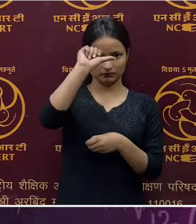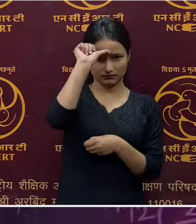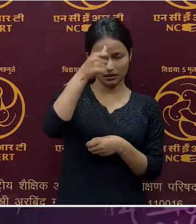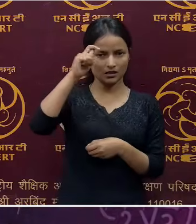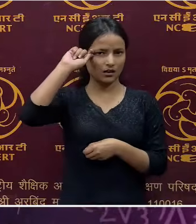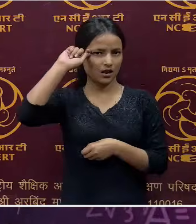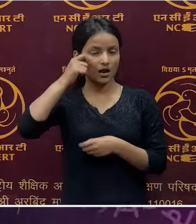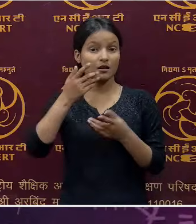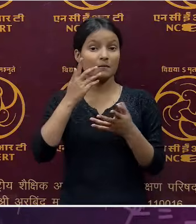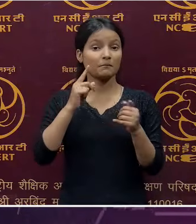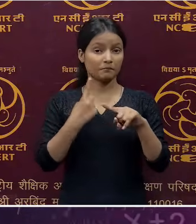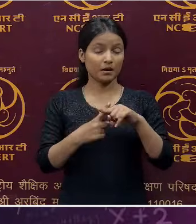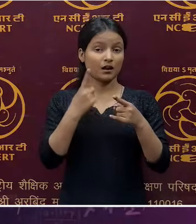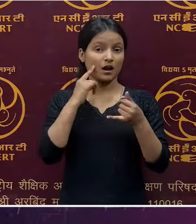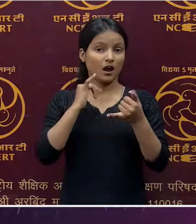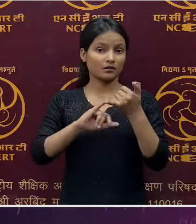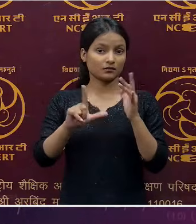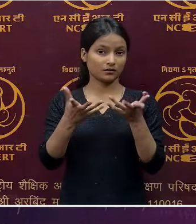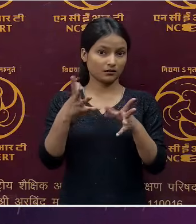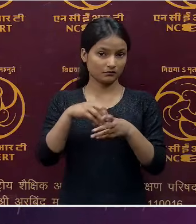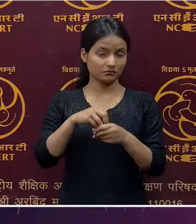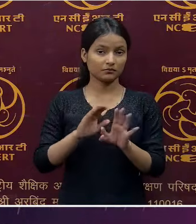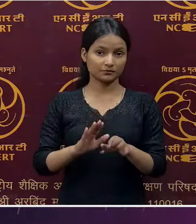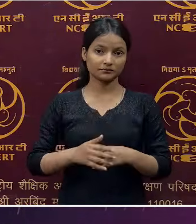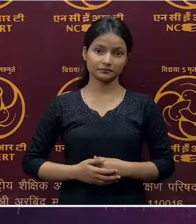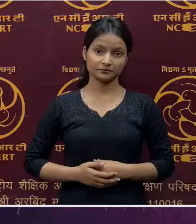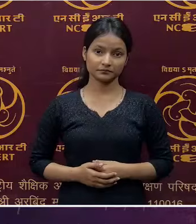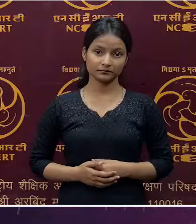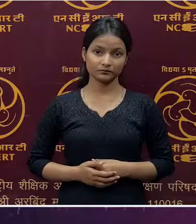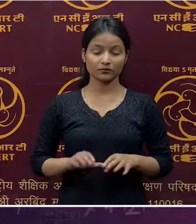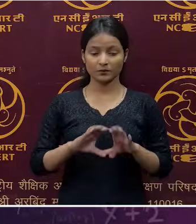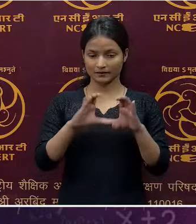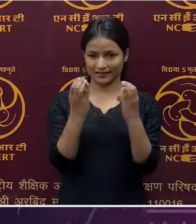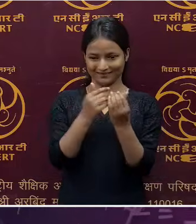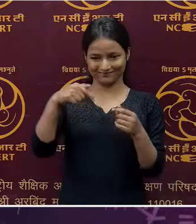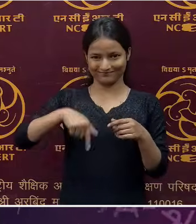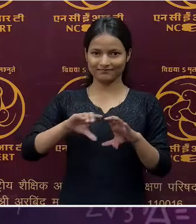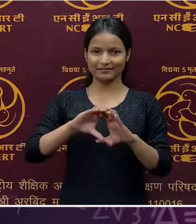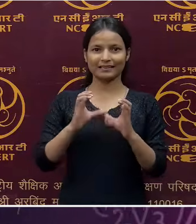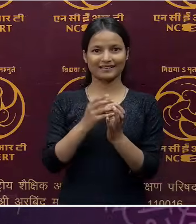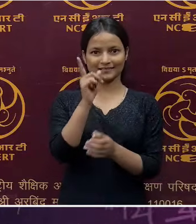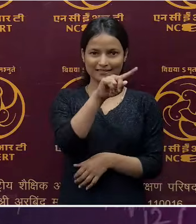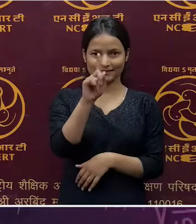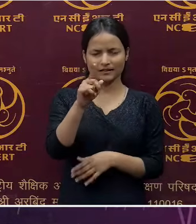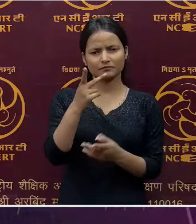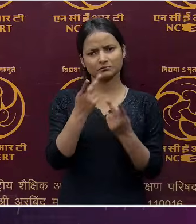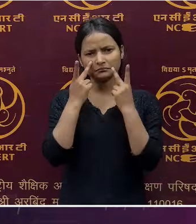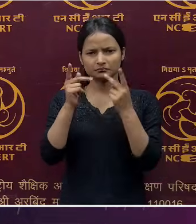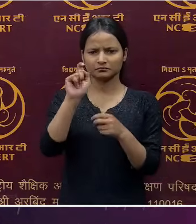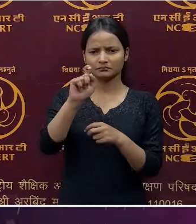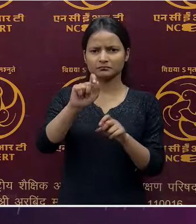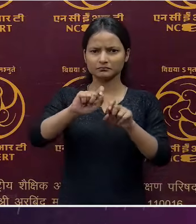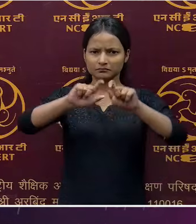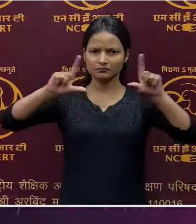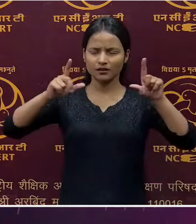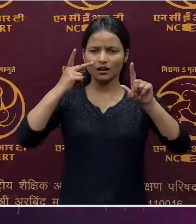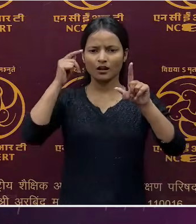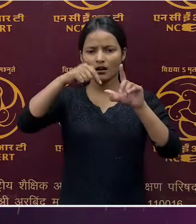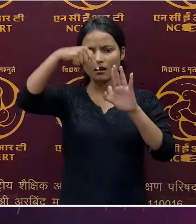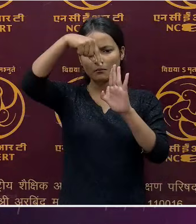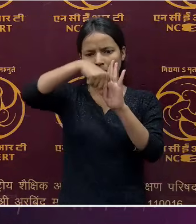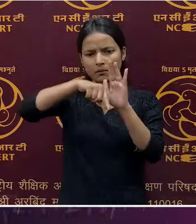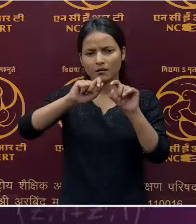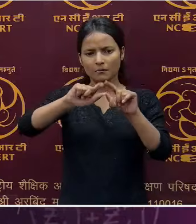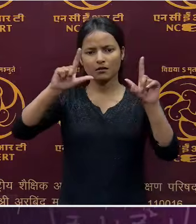in today's our topic is from class 11th, so we have to choose grade 11, and medium is English medium. Subject is